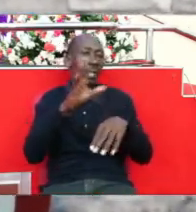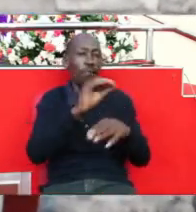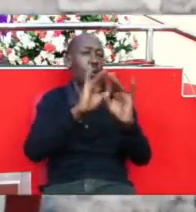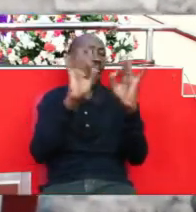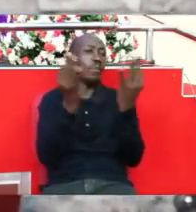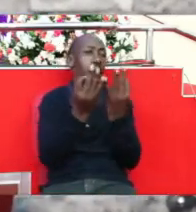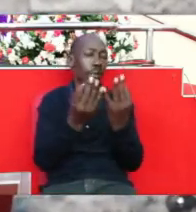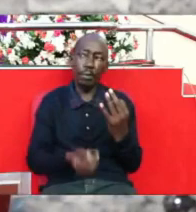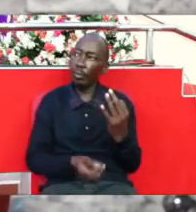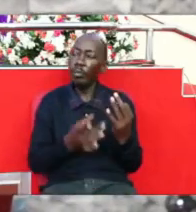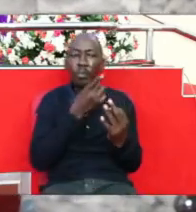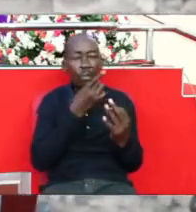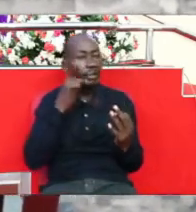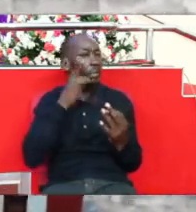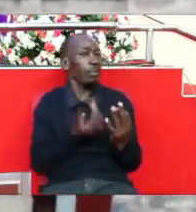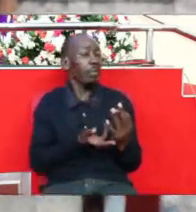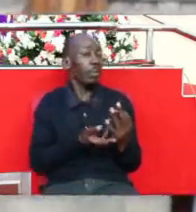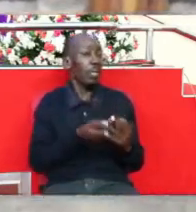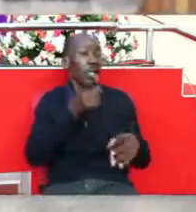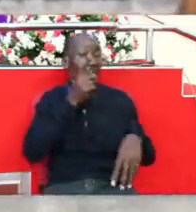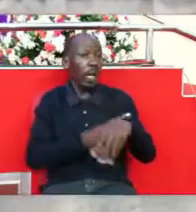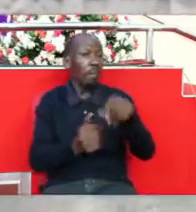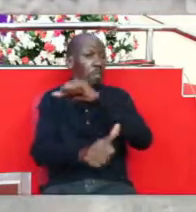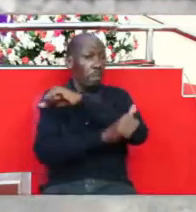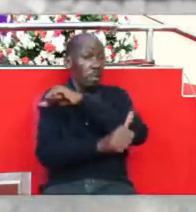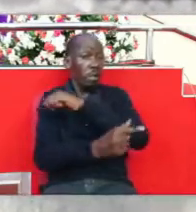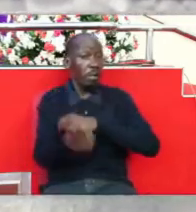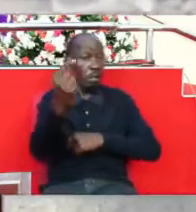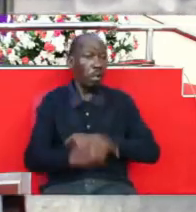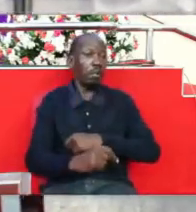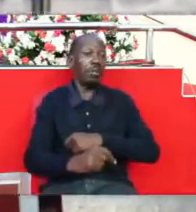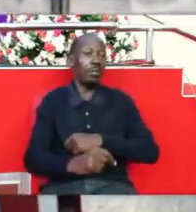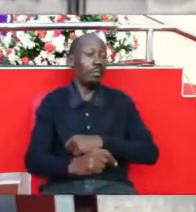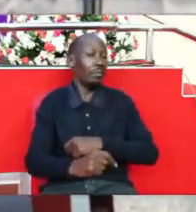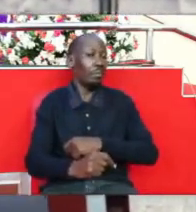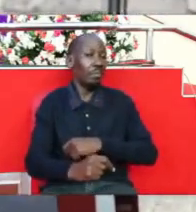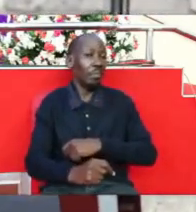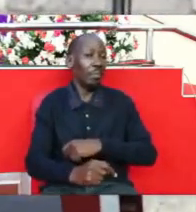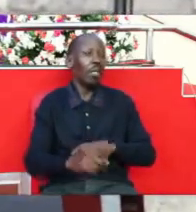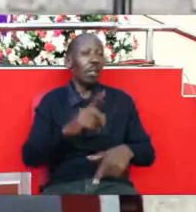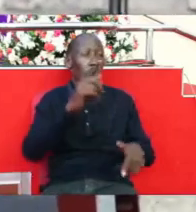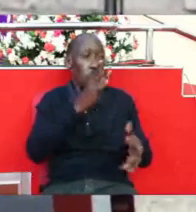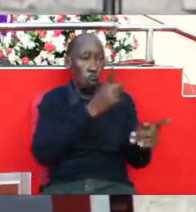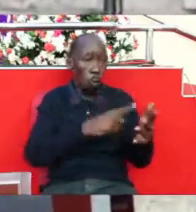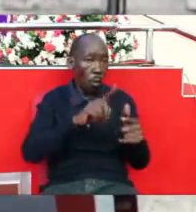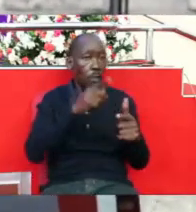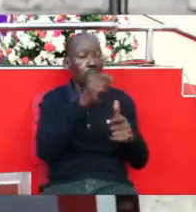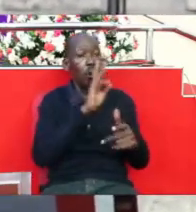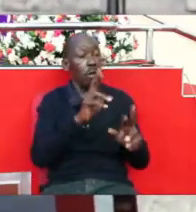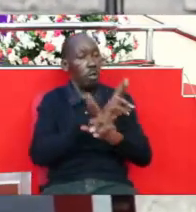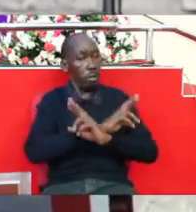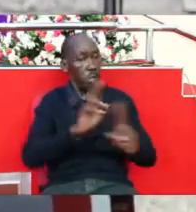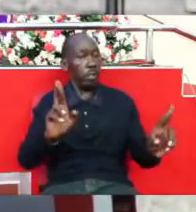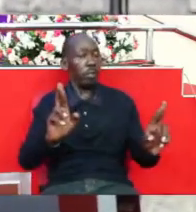ya wakati wa kiangazi. Because when danger comes. Kwa sababu wa hatari inapokuja. When you are prepared. Wakati yuko